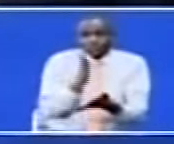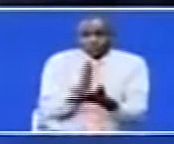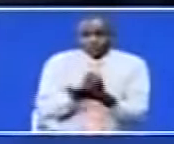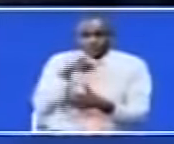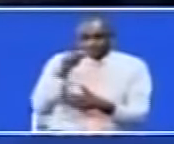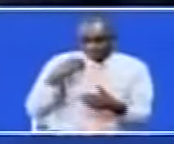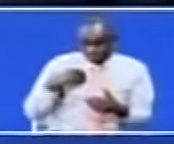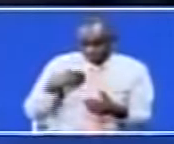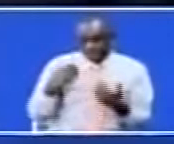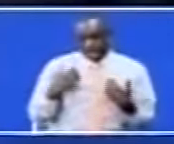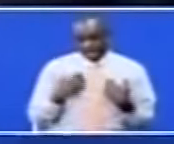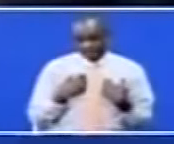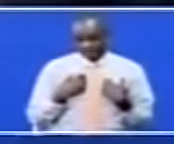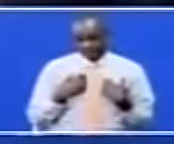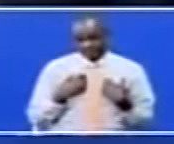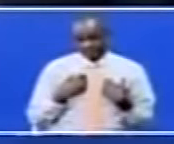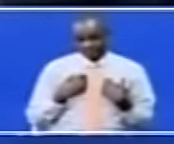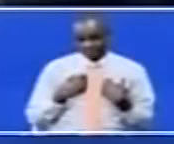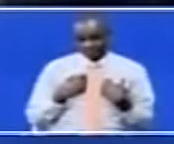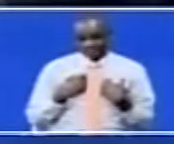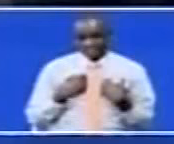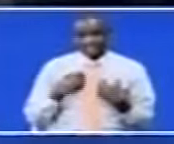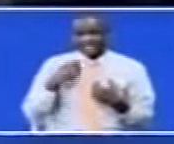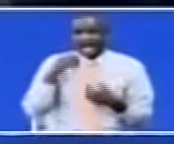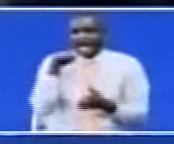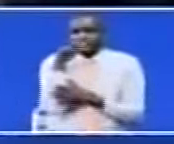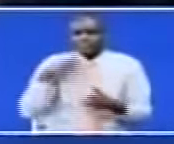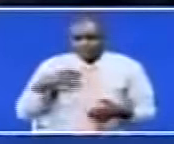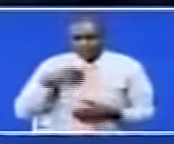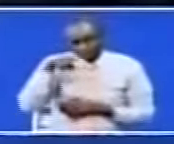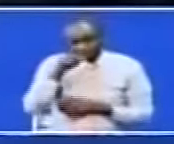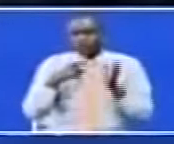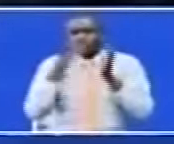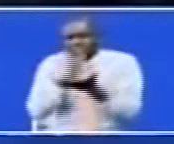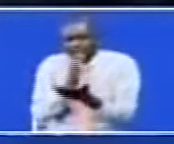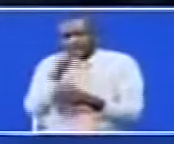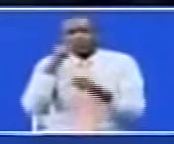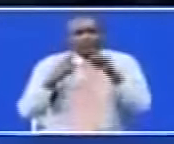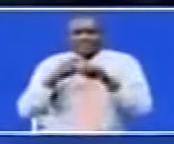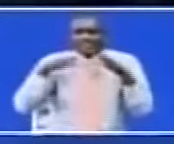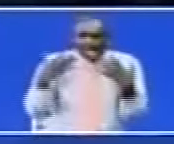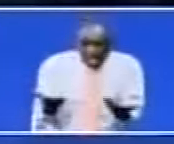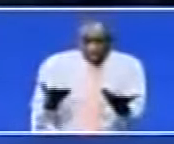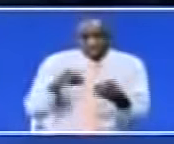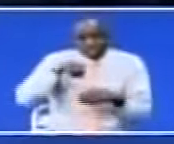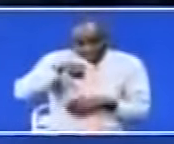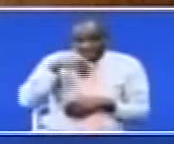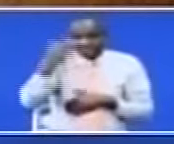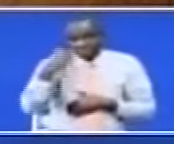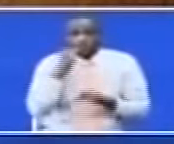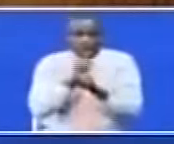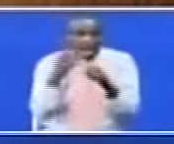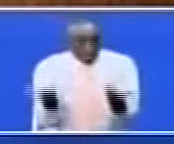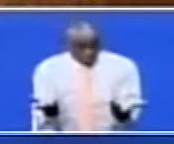Best Companies to Work For survey does. It allows people to share how they're experiencing their day-to-day